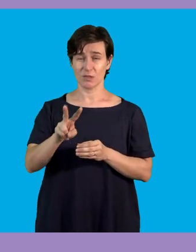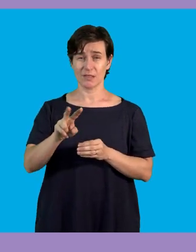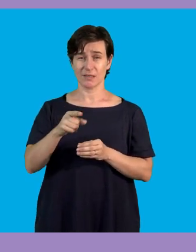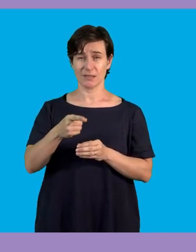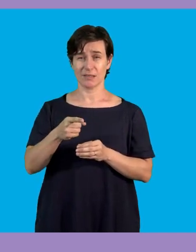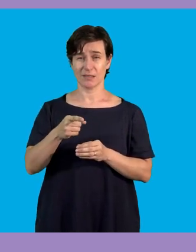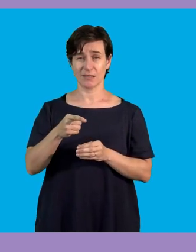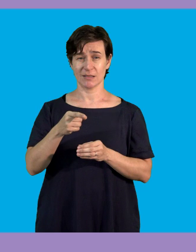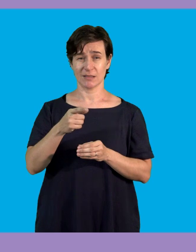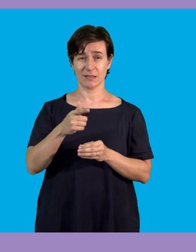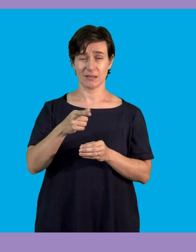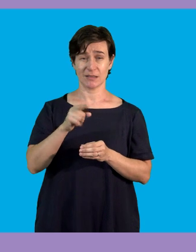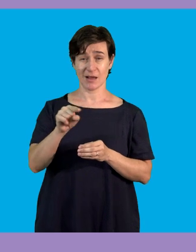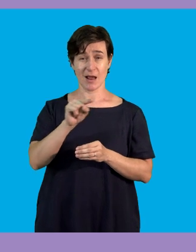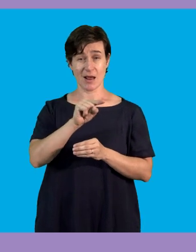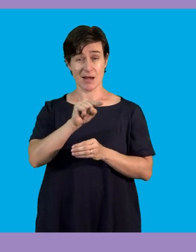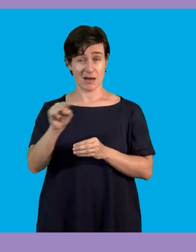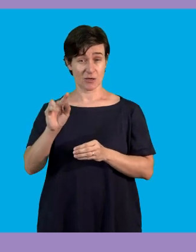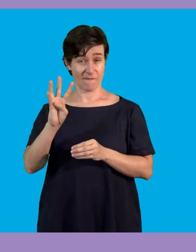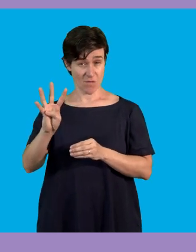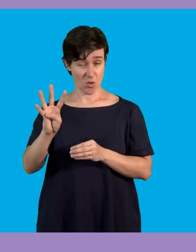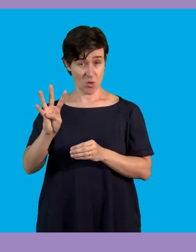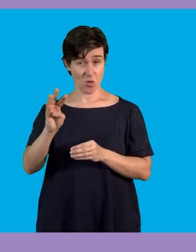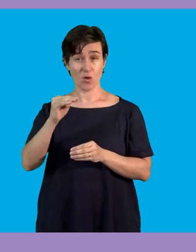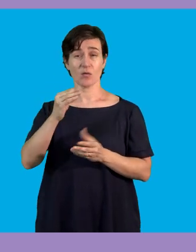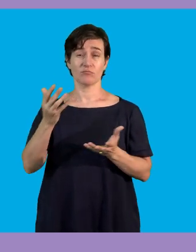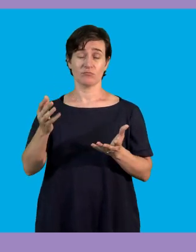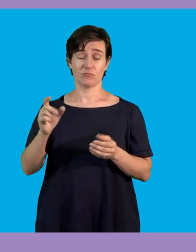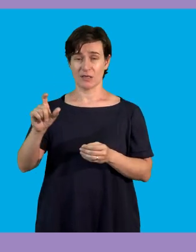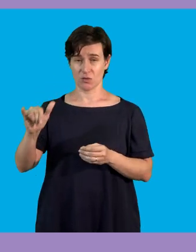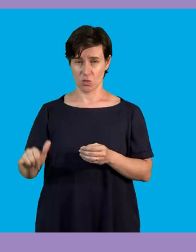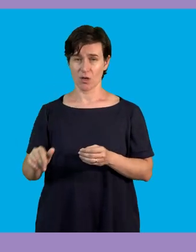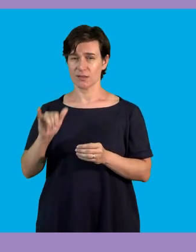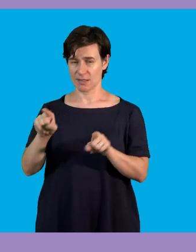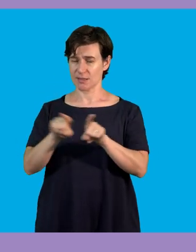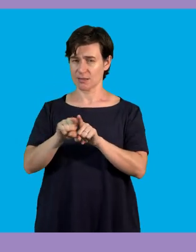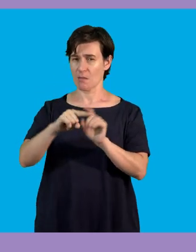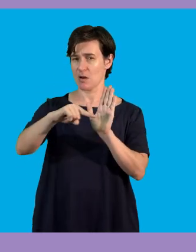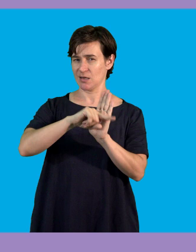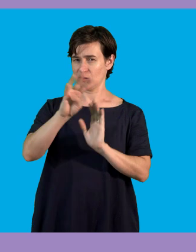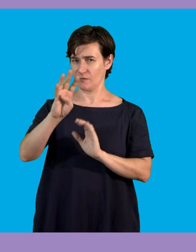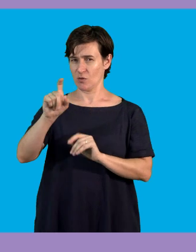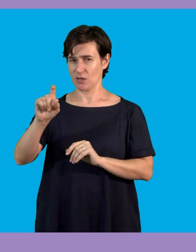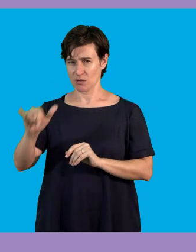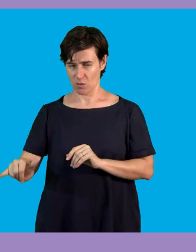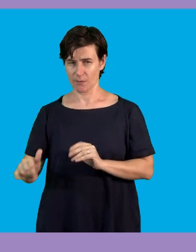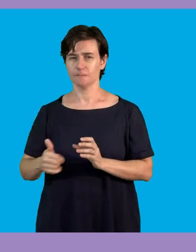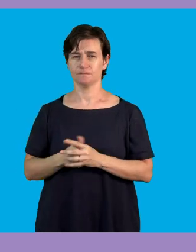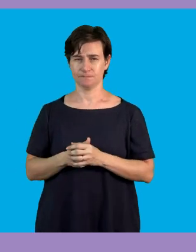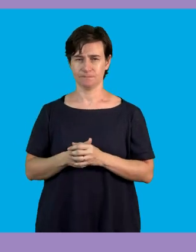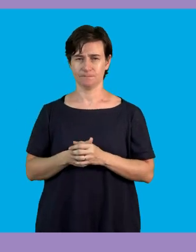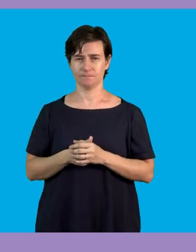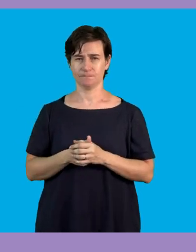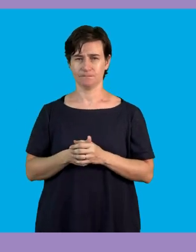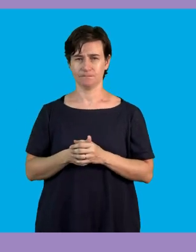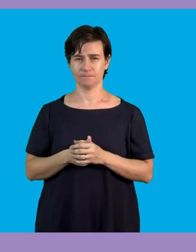sign and multiplied by negative 4xy would remain negative 4xy.